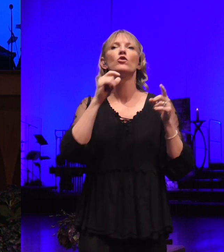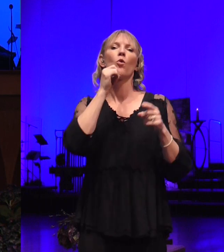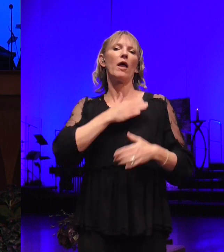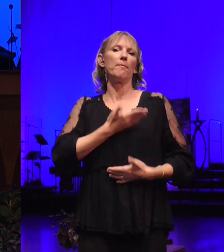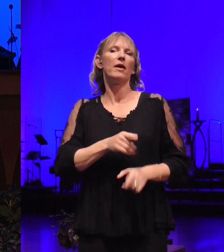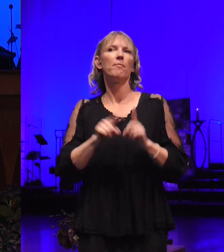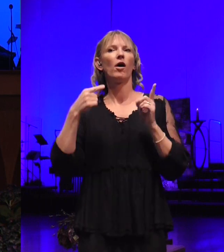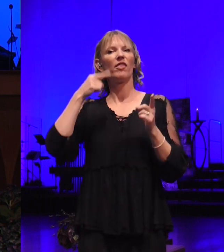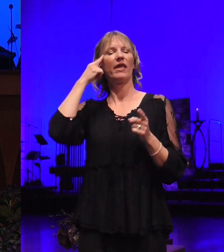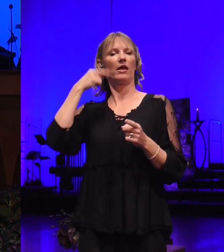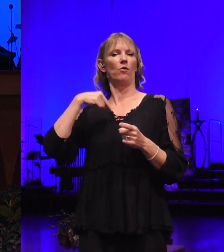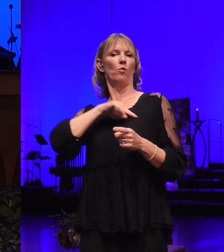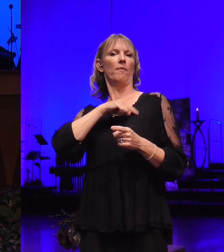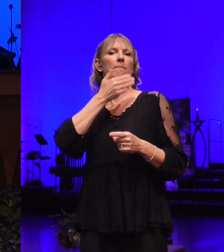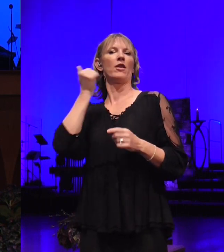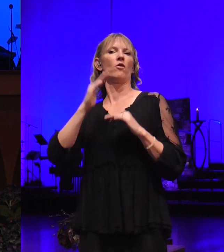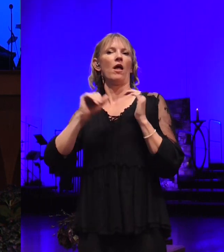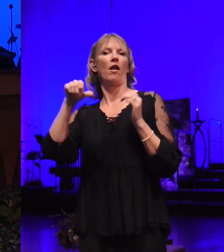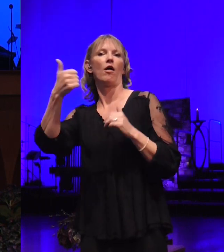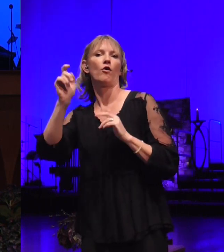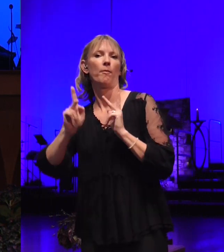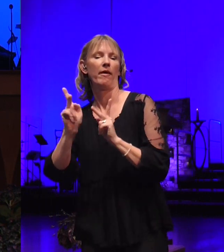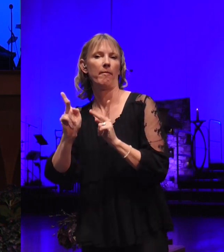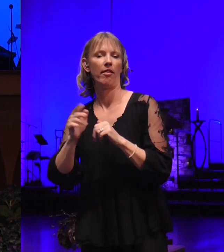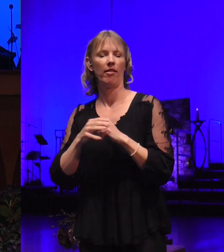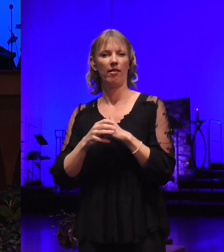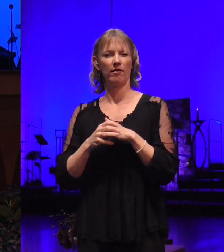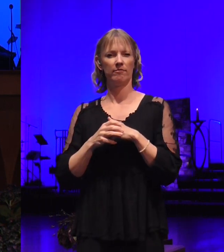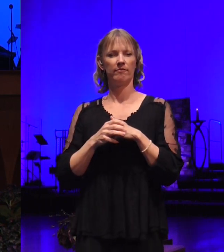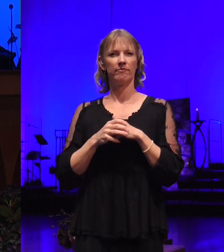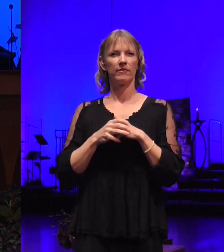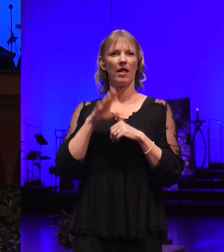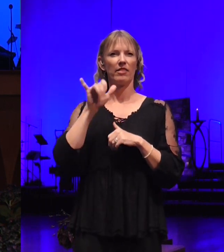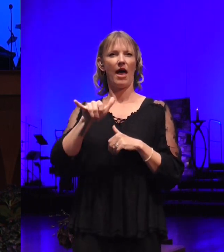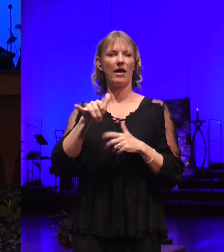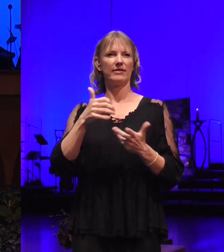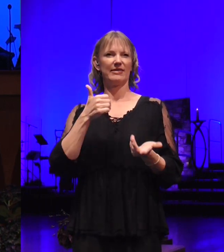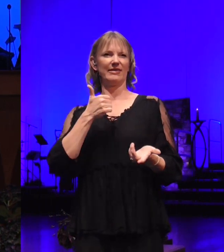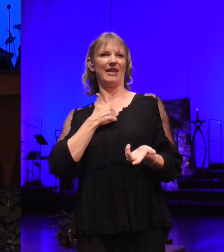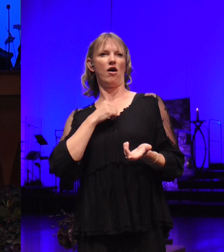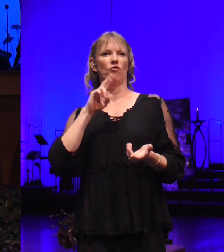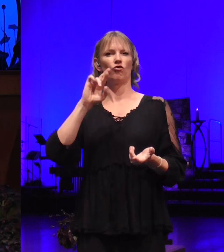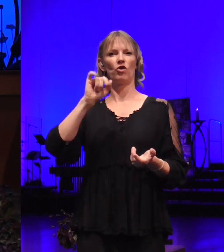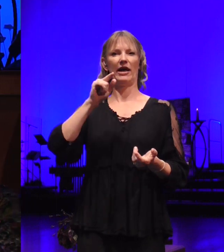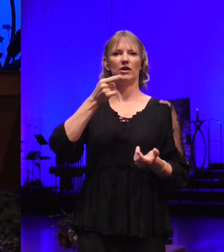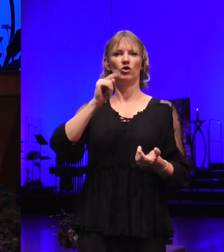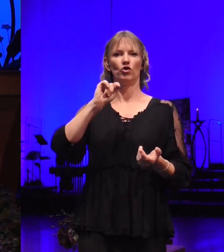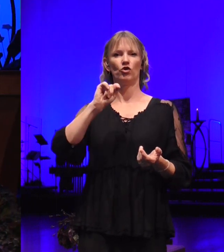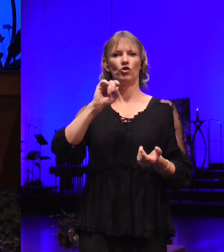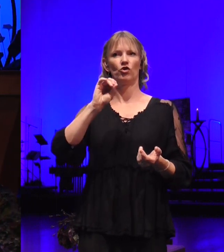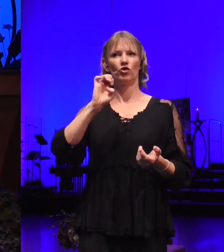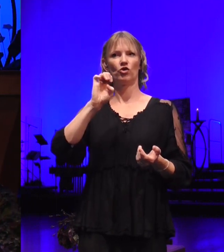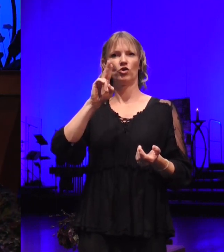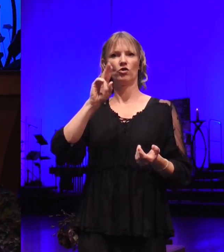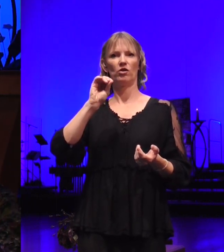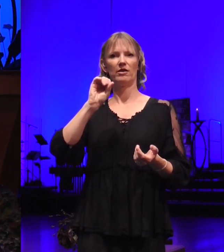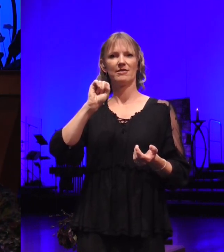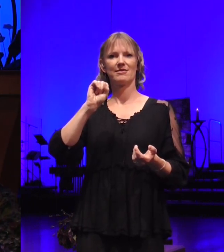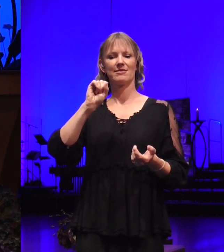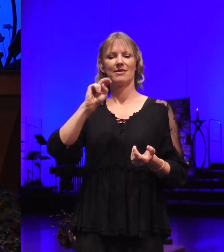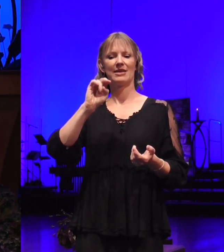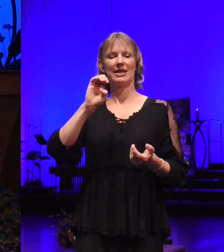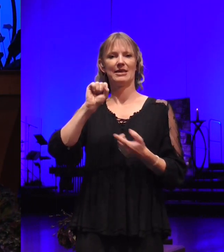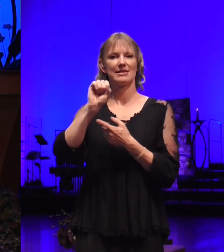than other people. And in that self-righteousness, it's never heaven that rejects